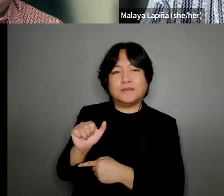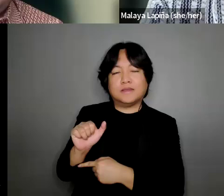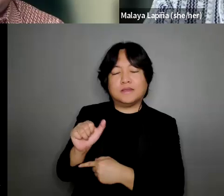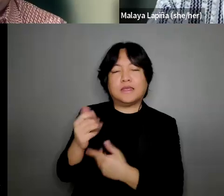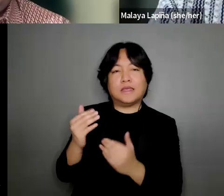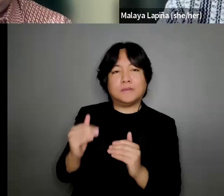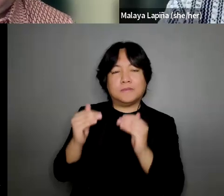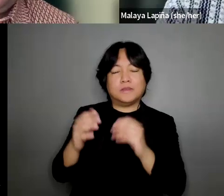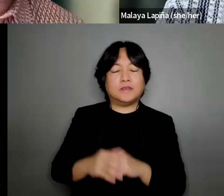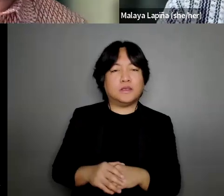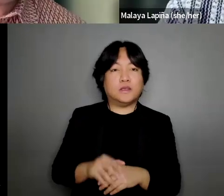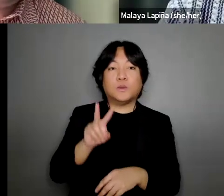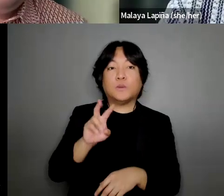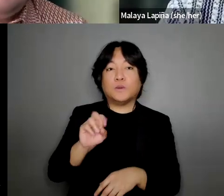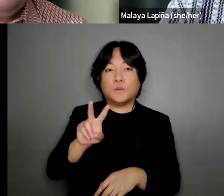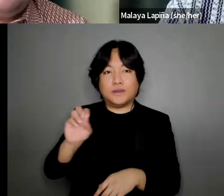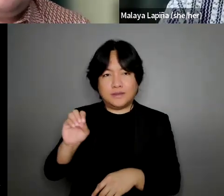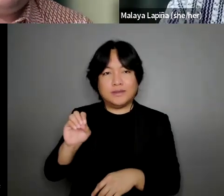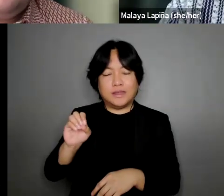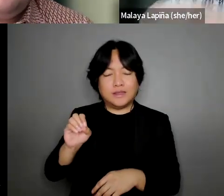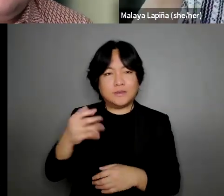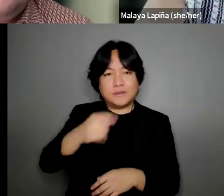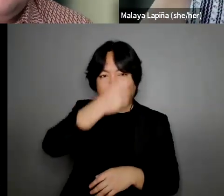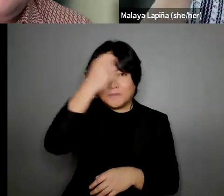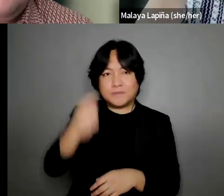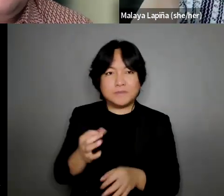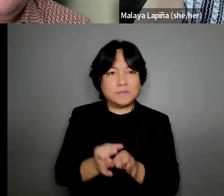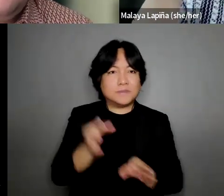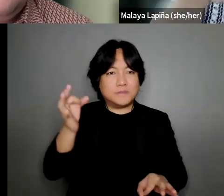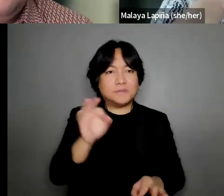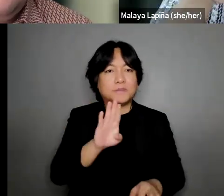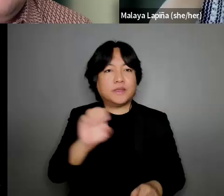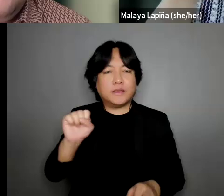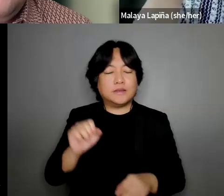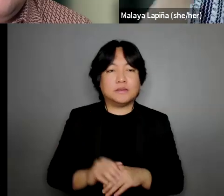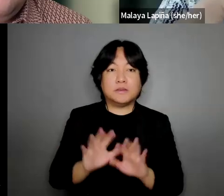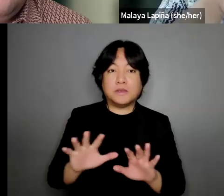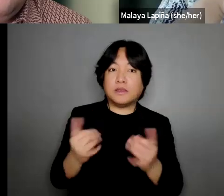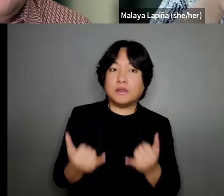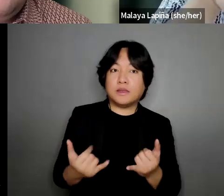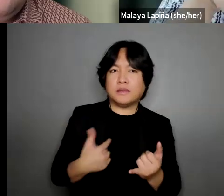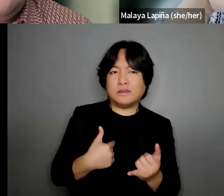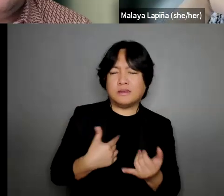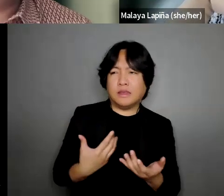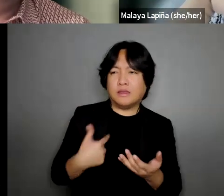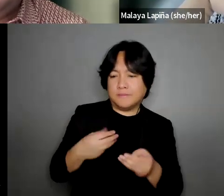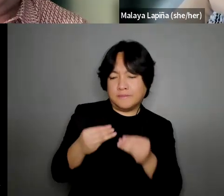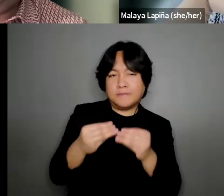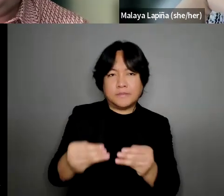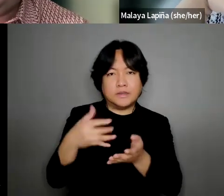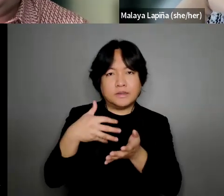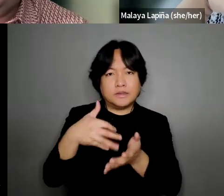fresh. No, 2020 ako nag-graduate ng bachelor's degree. So pero nasa point ako ng pag-question ng methods no,